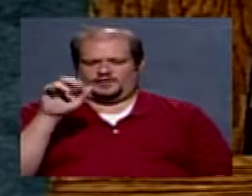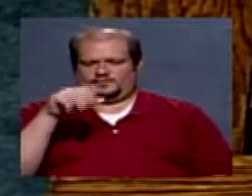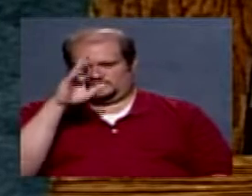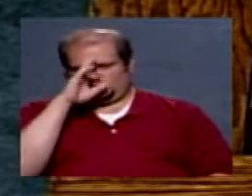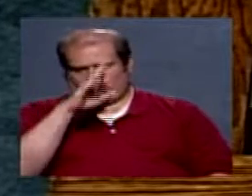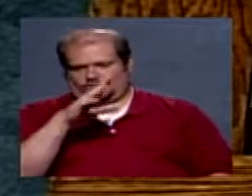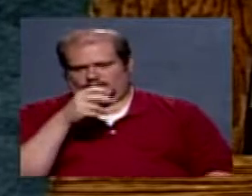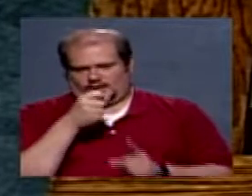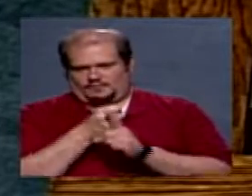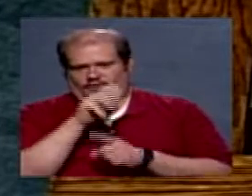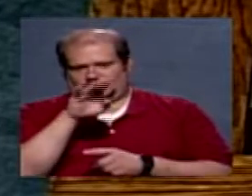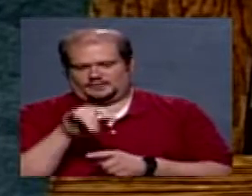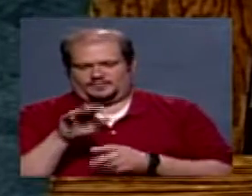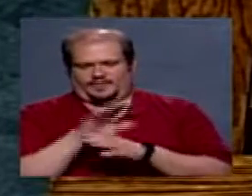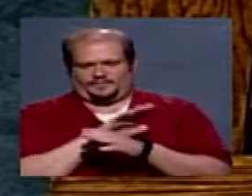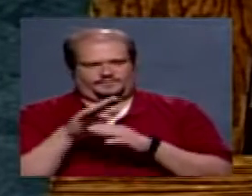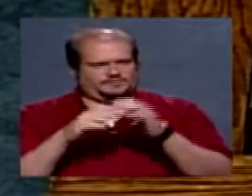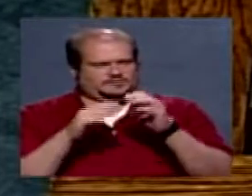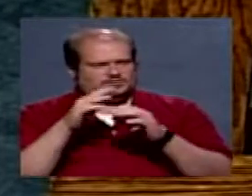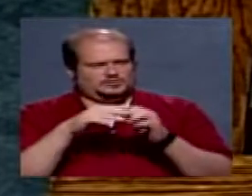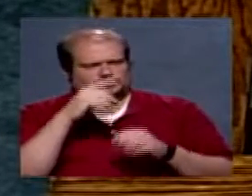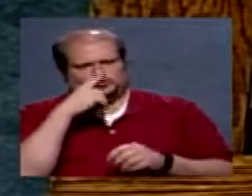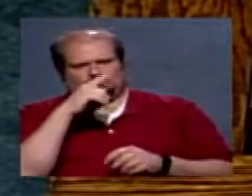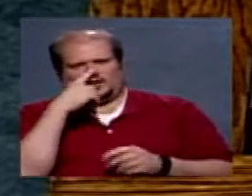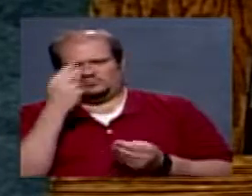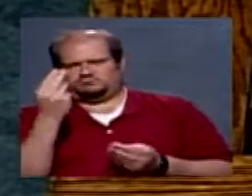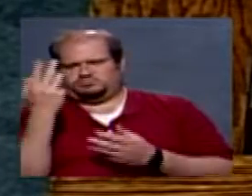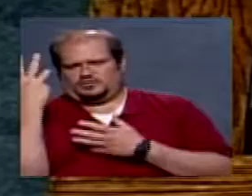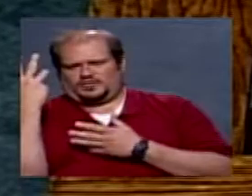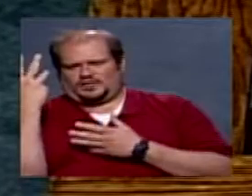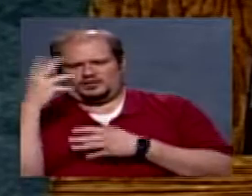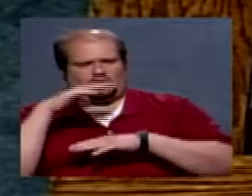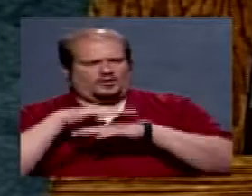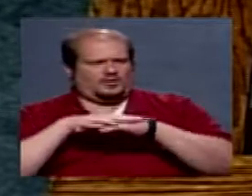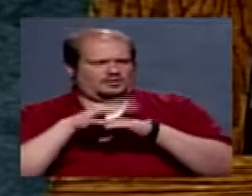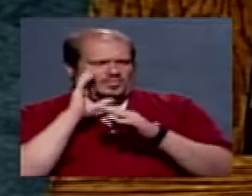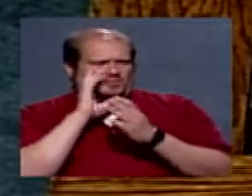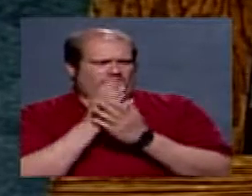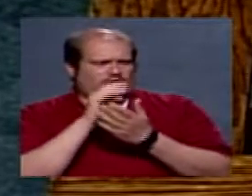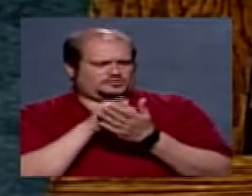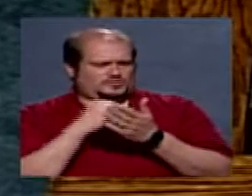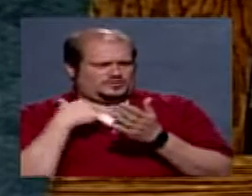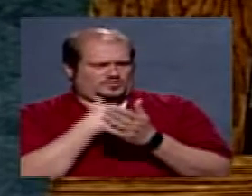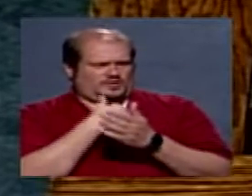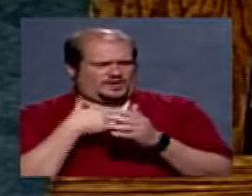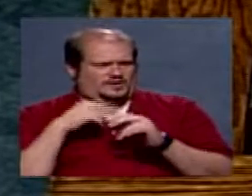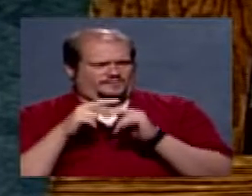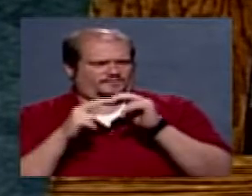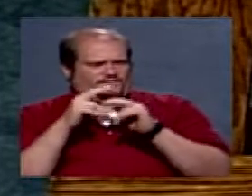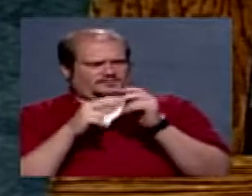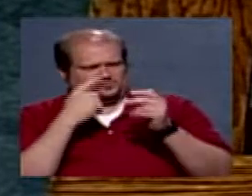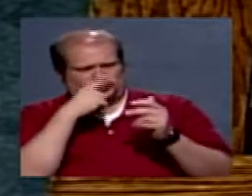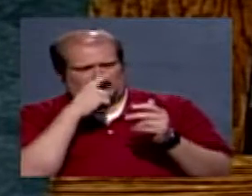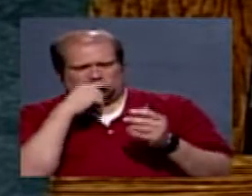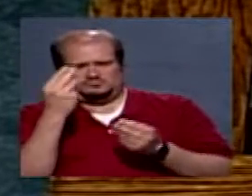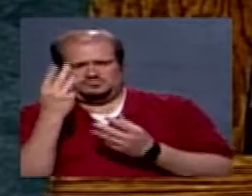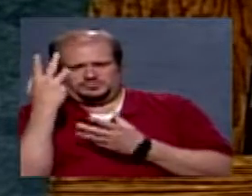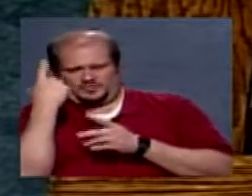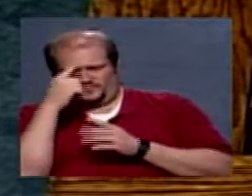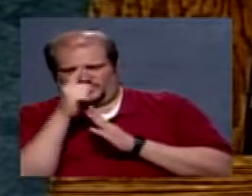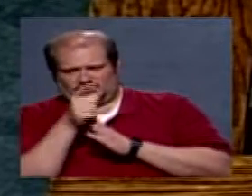directly impacted by the facility. Do you mind if we put that on the picture that we had of the facility back up for a second?